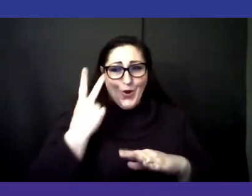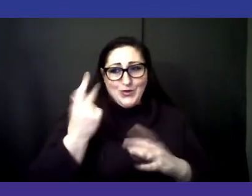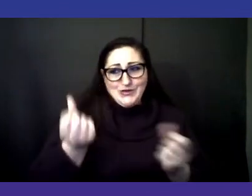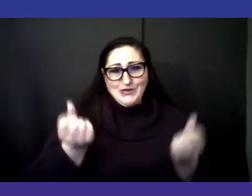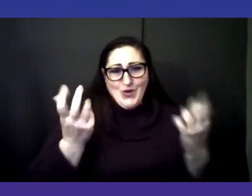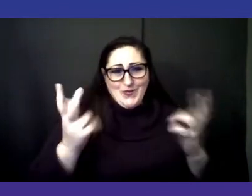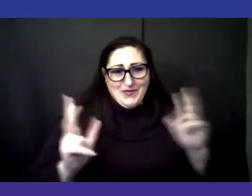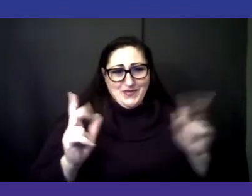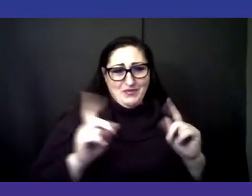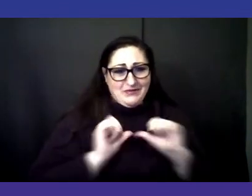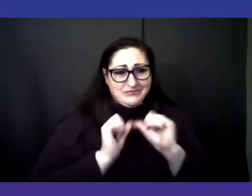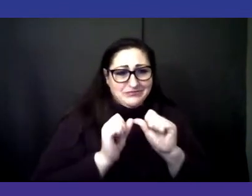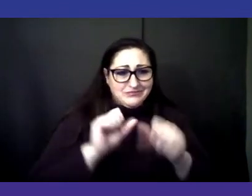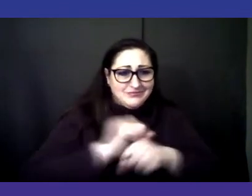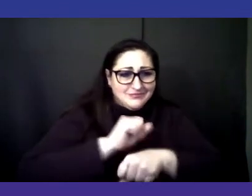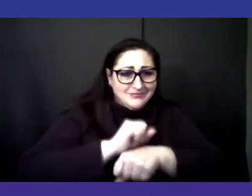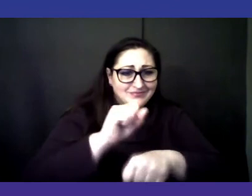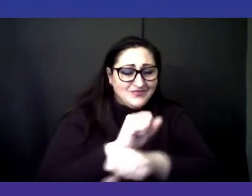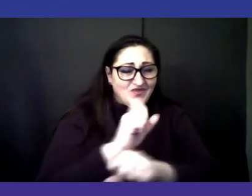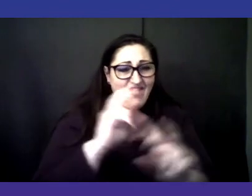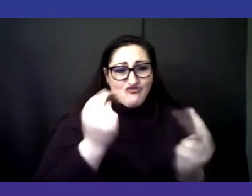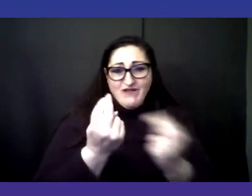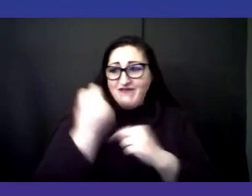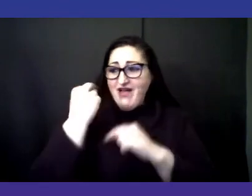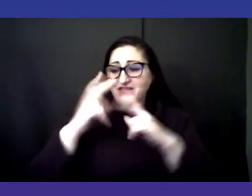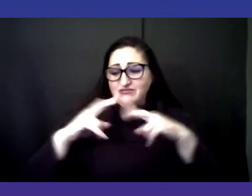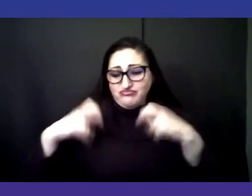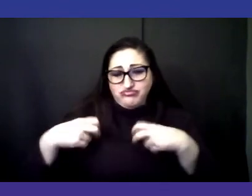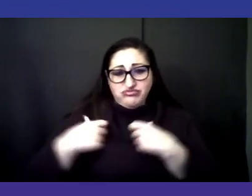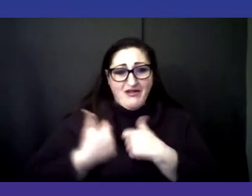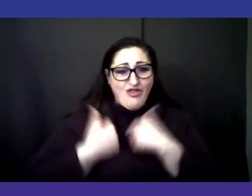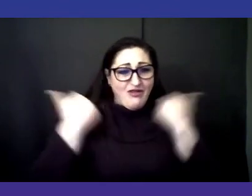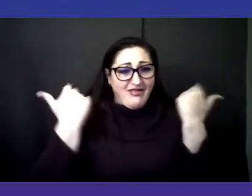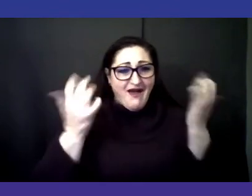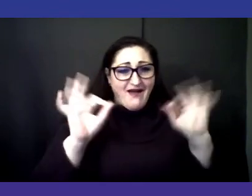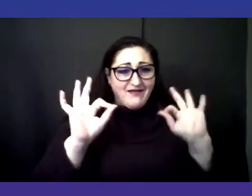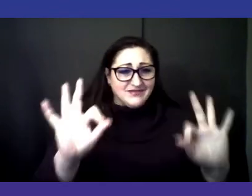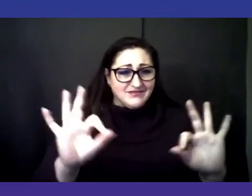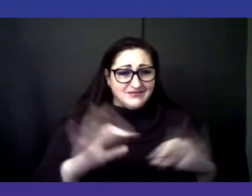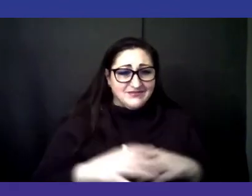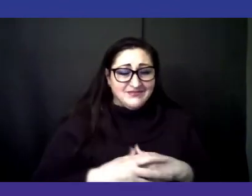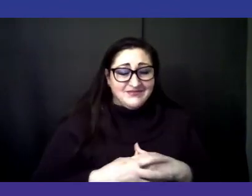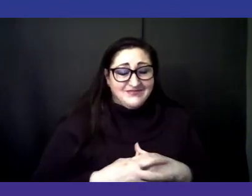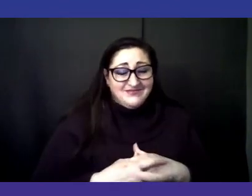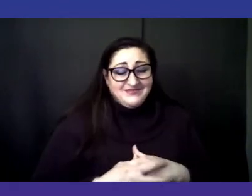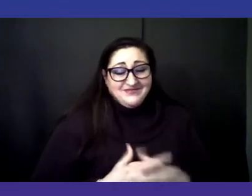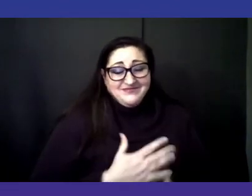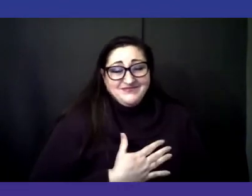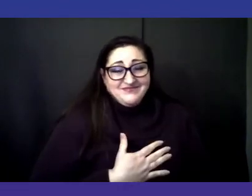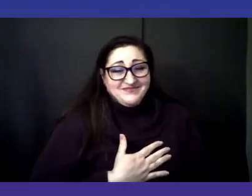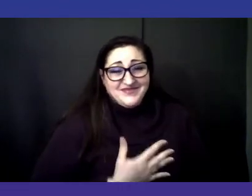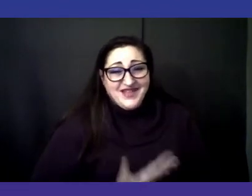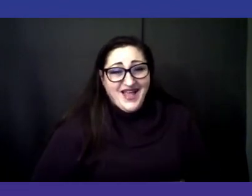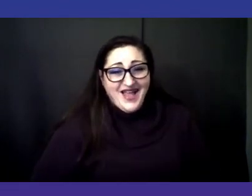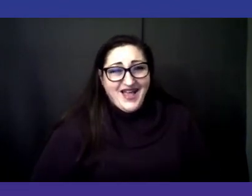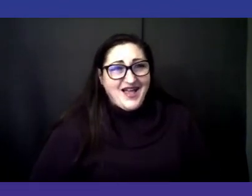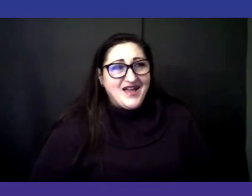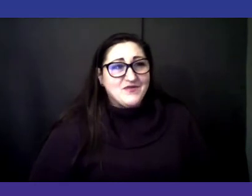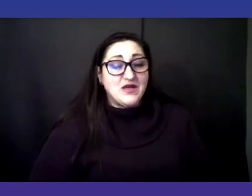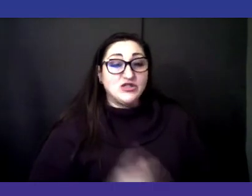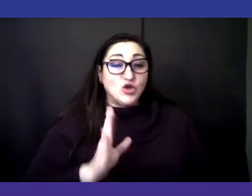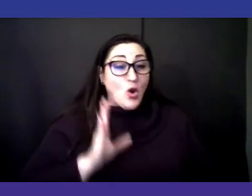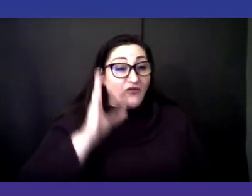continuing to do the work, and are reflecting on their lives. And that's where to go forward, I think we have to look